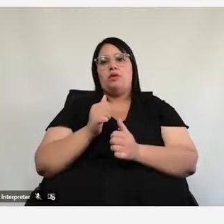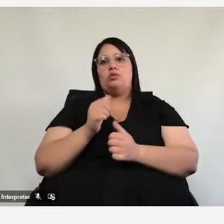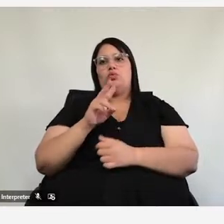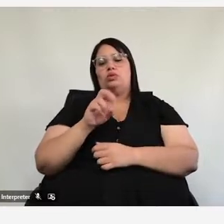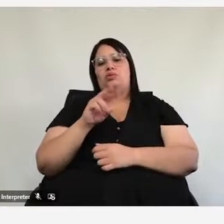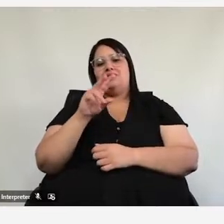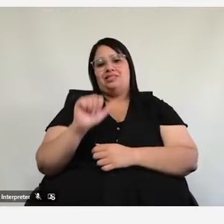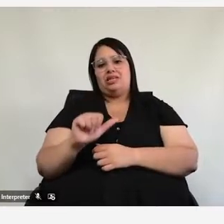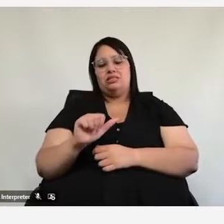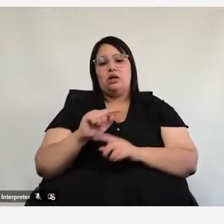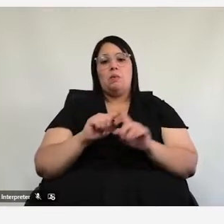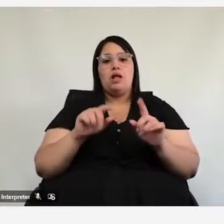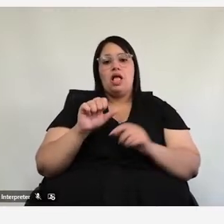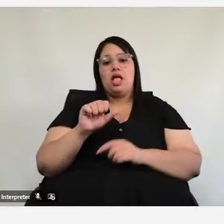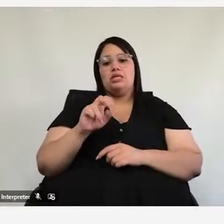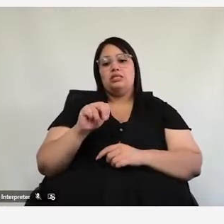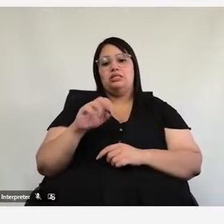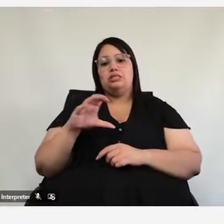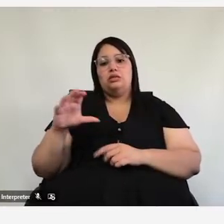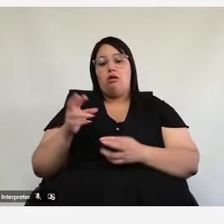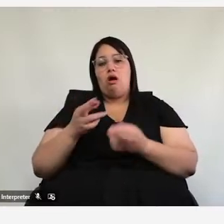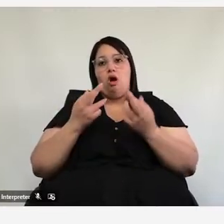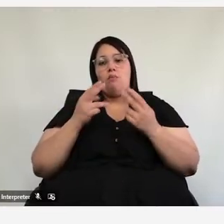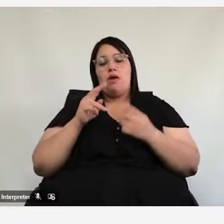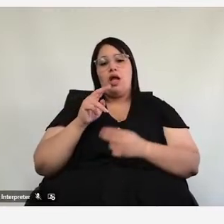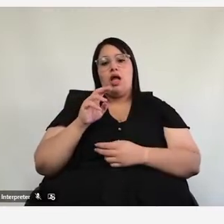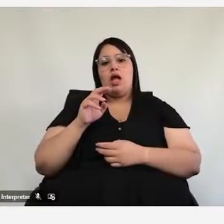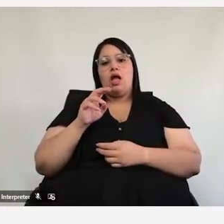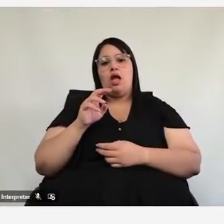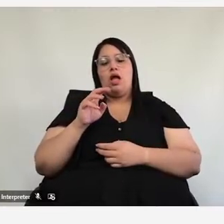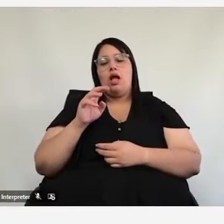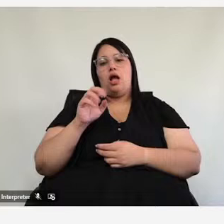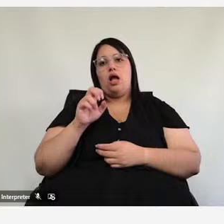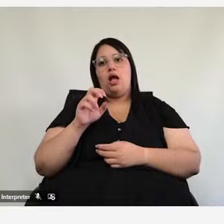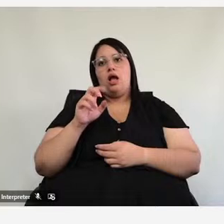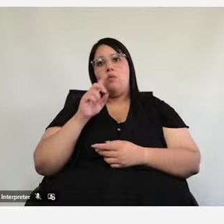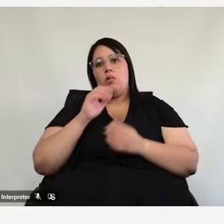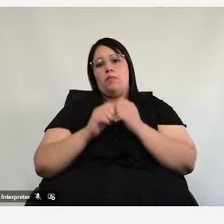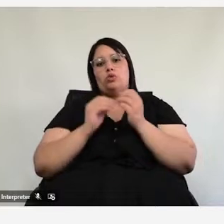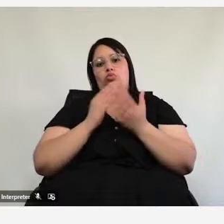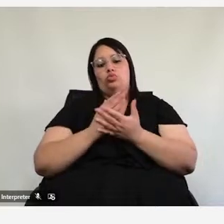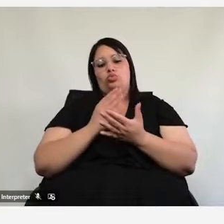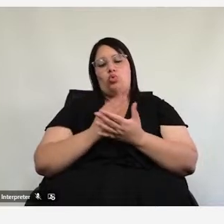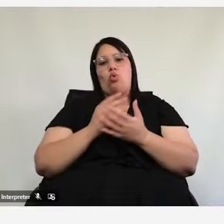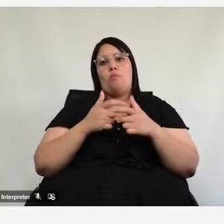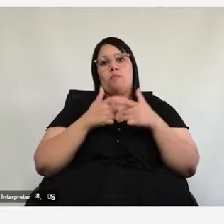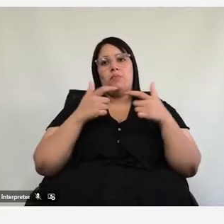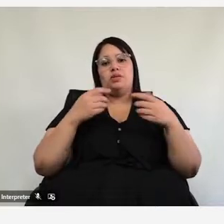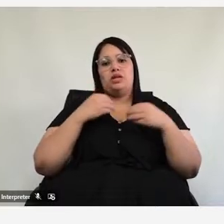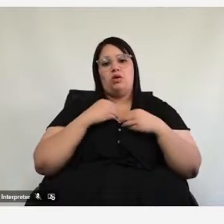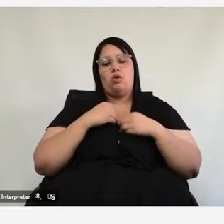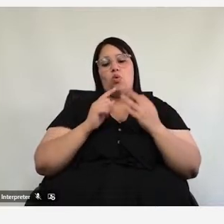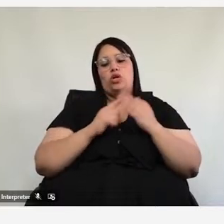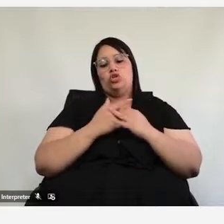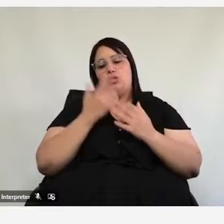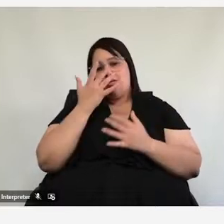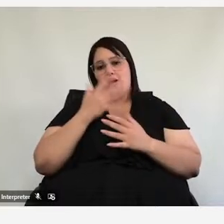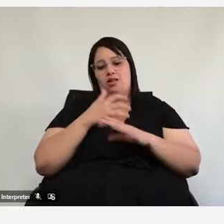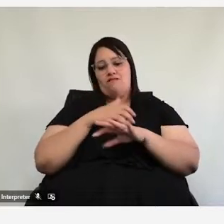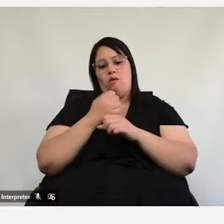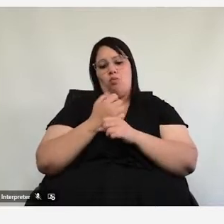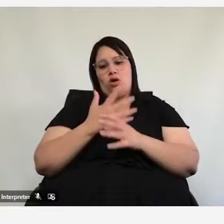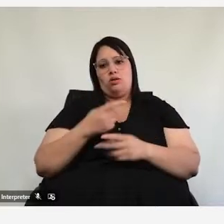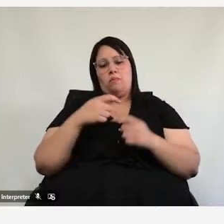2026. The NCC hopes that the MEC will make sure that the biggest assets in agriculture, the original colored farm workers, are being